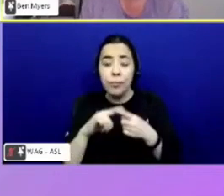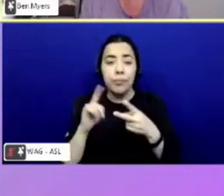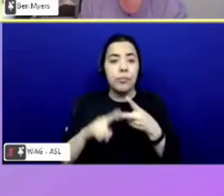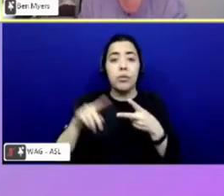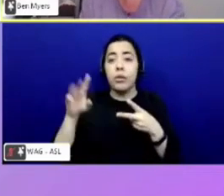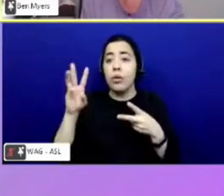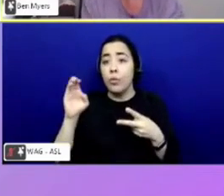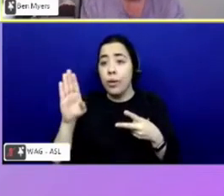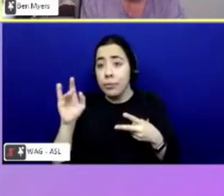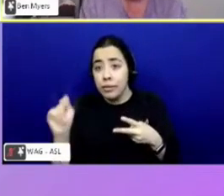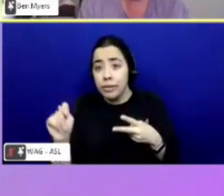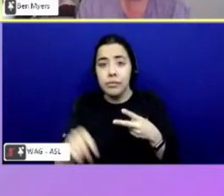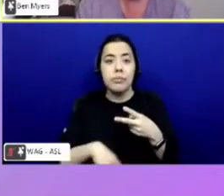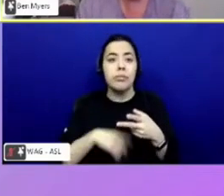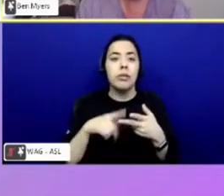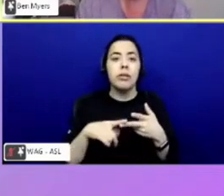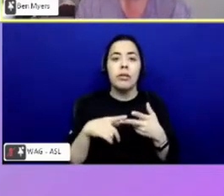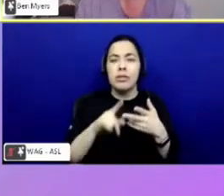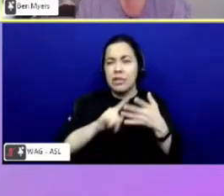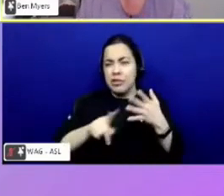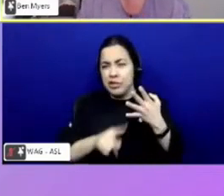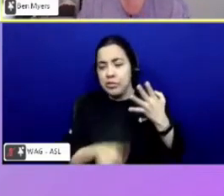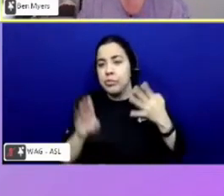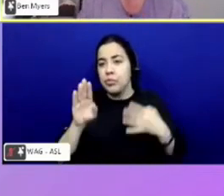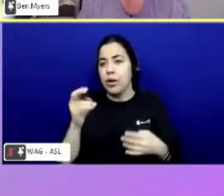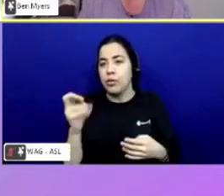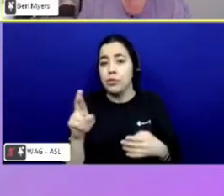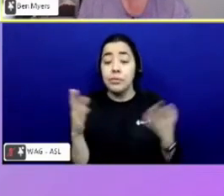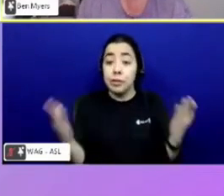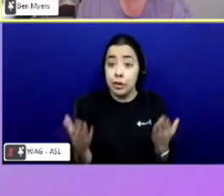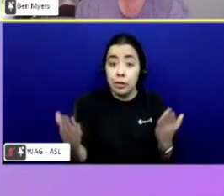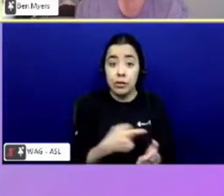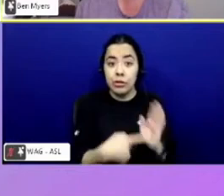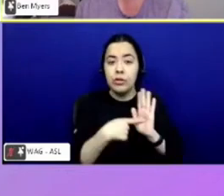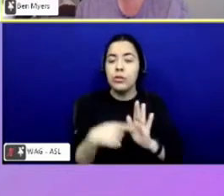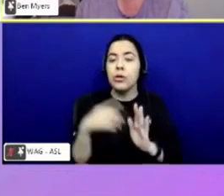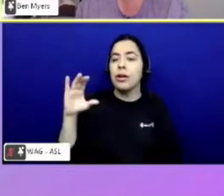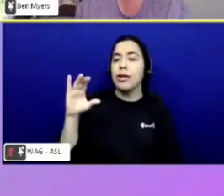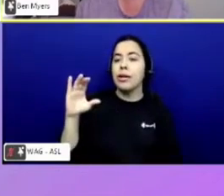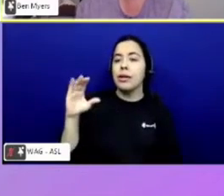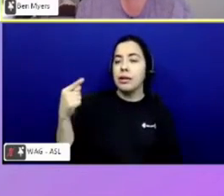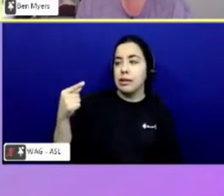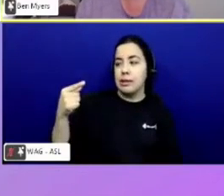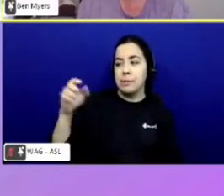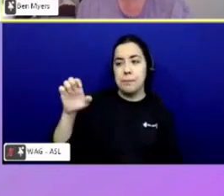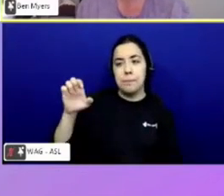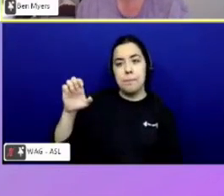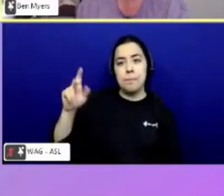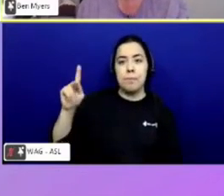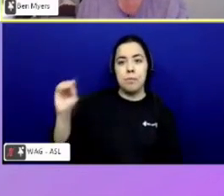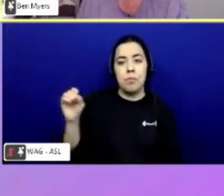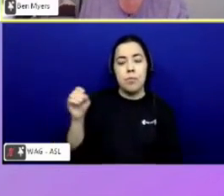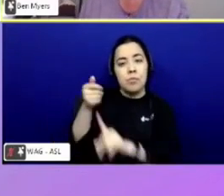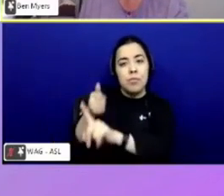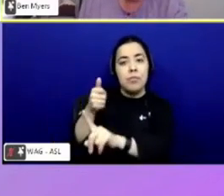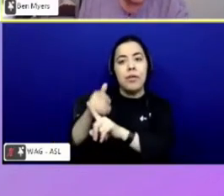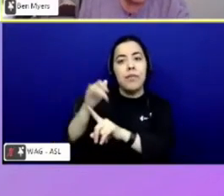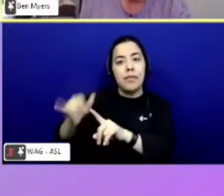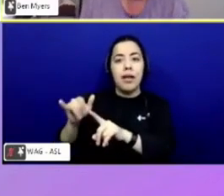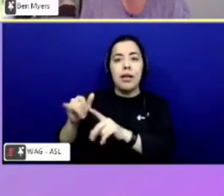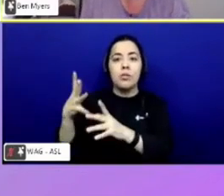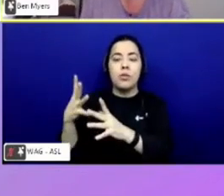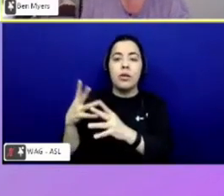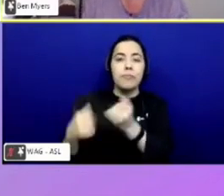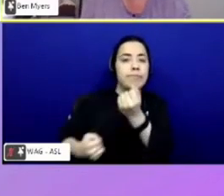this in WebKit. Here I'm highlighting Gecko, which is the engine that powers Firefox.